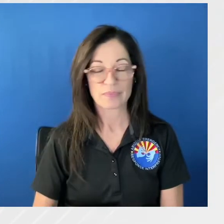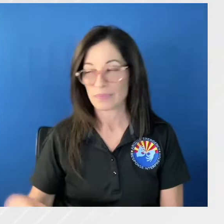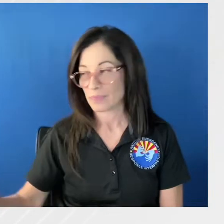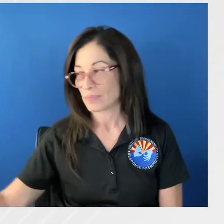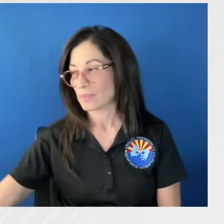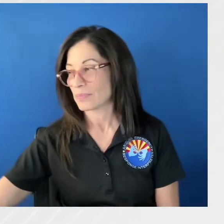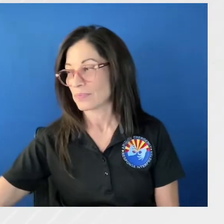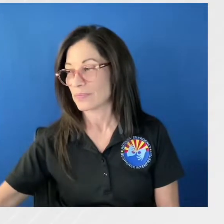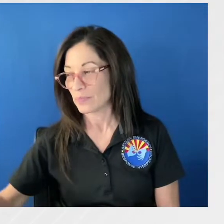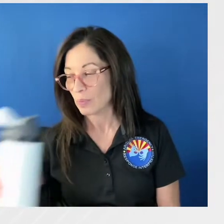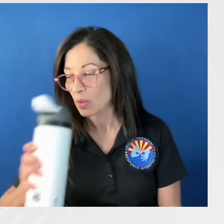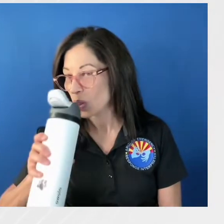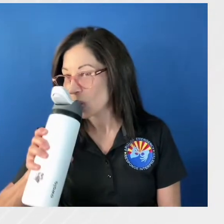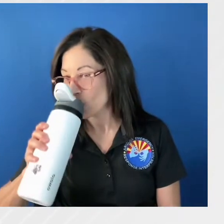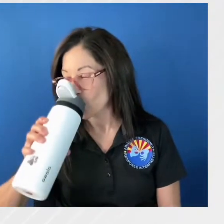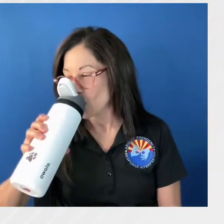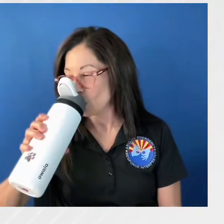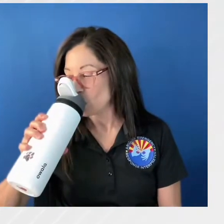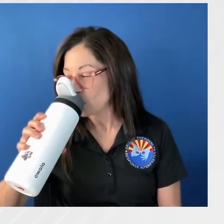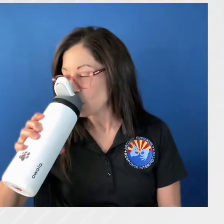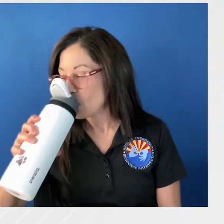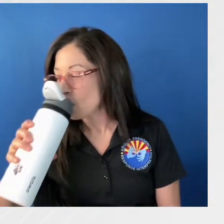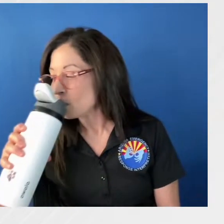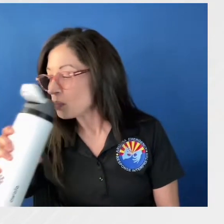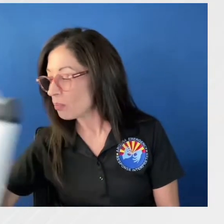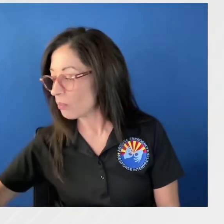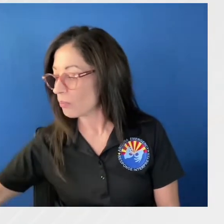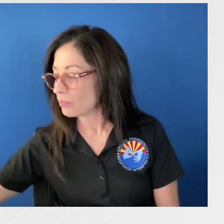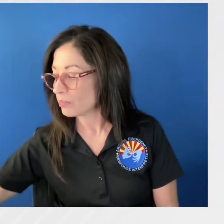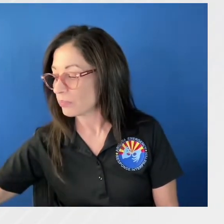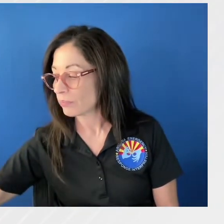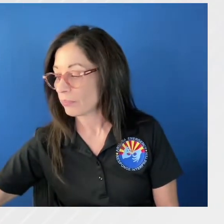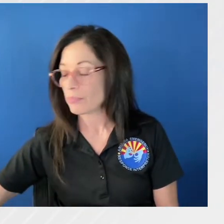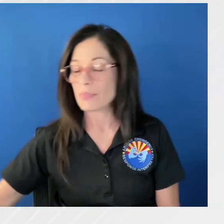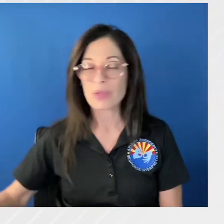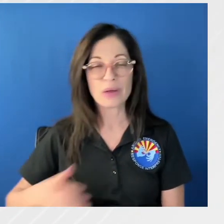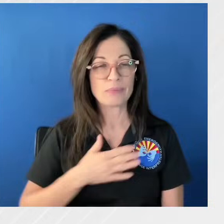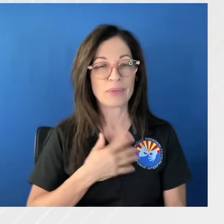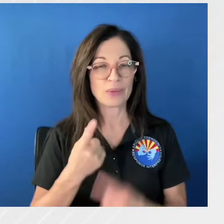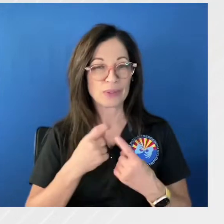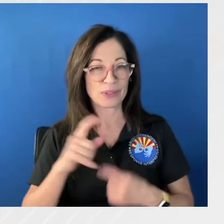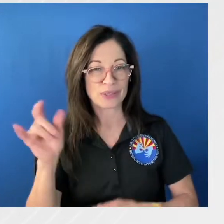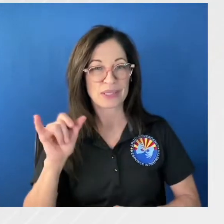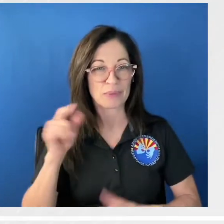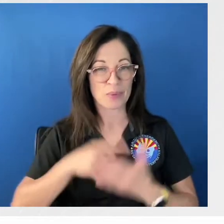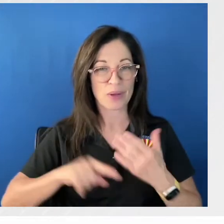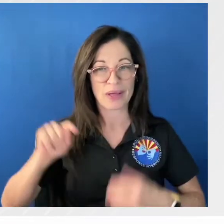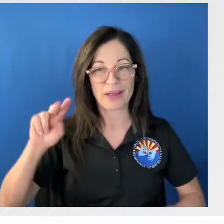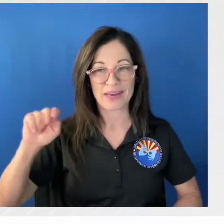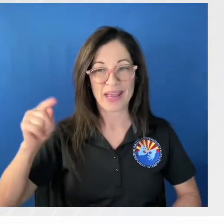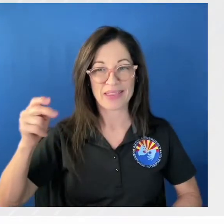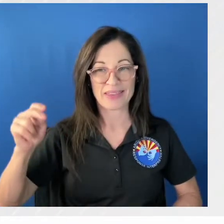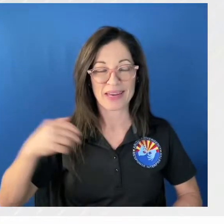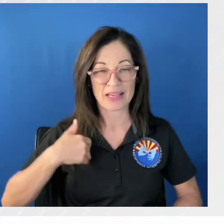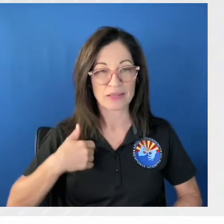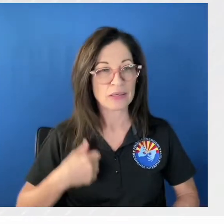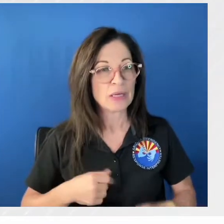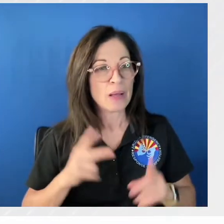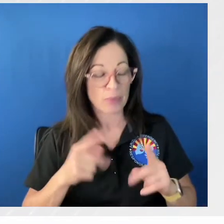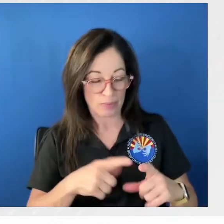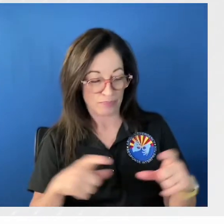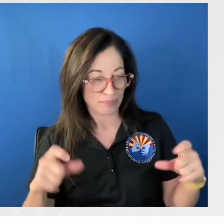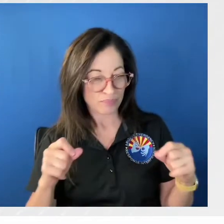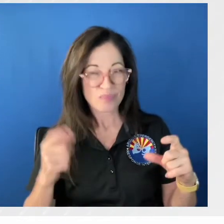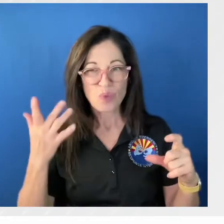All right, and mine are similar actually that Nathan handed me there. So it said, why are we still evacuated even though there's no